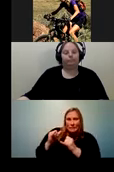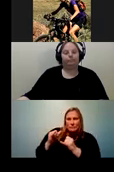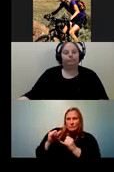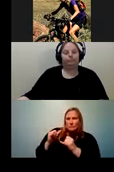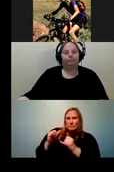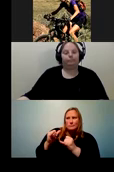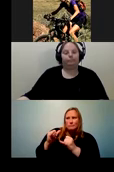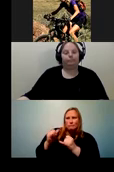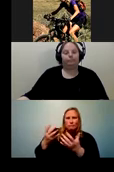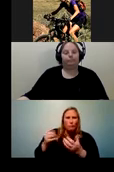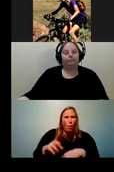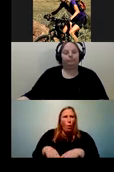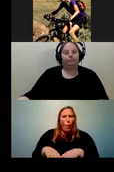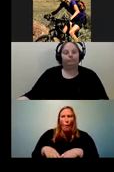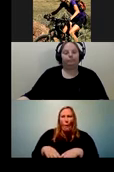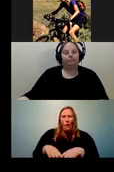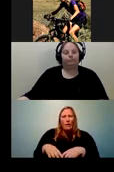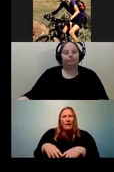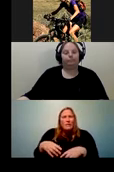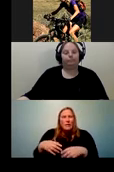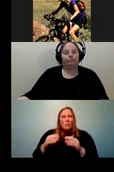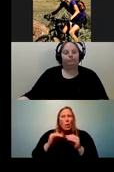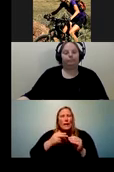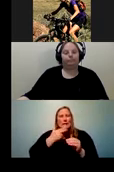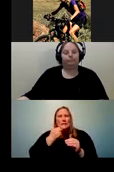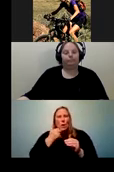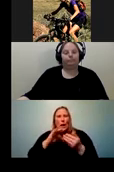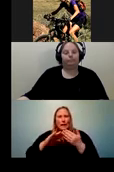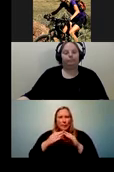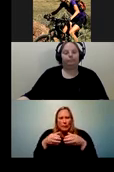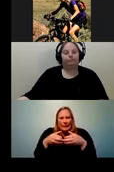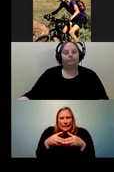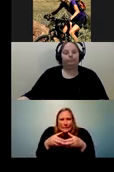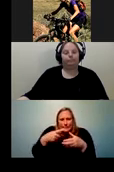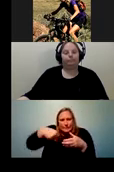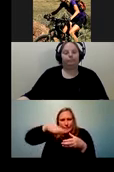develop special populations or small communities, even within larger communities.